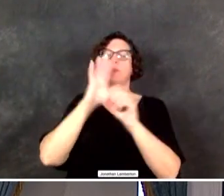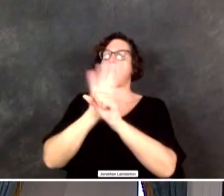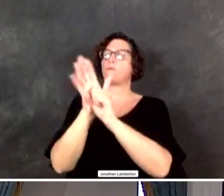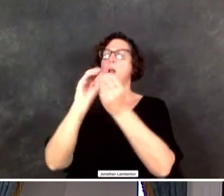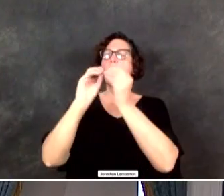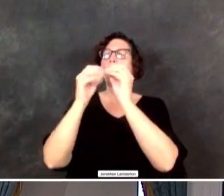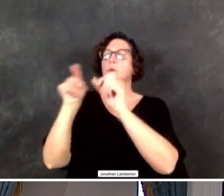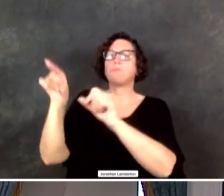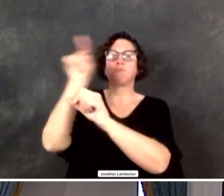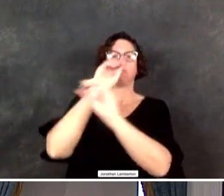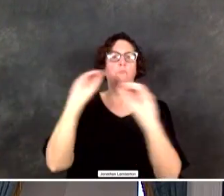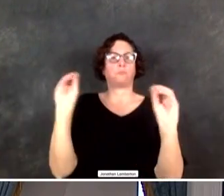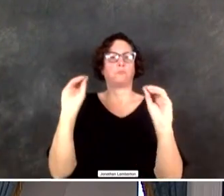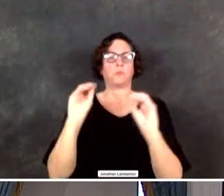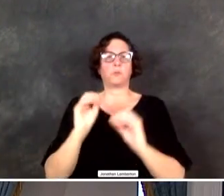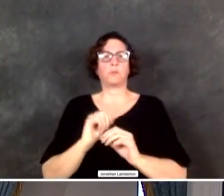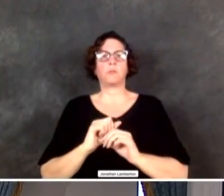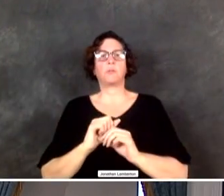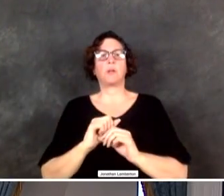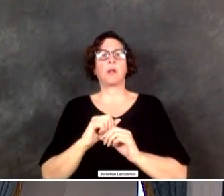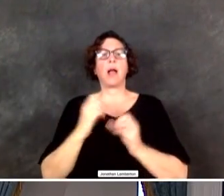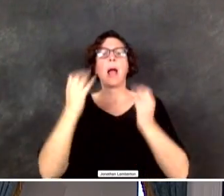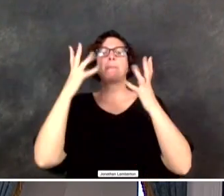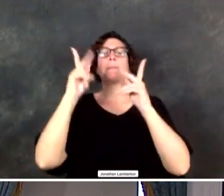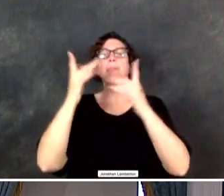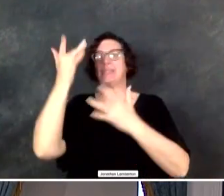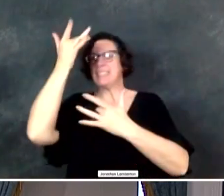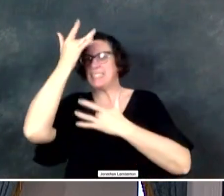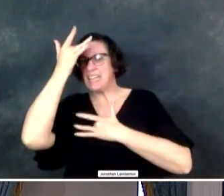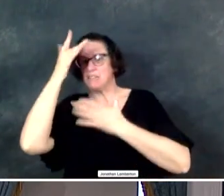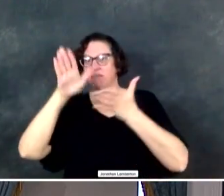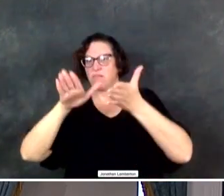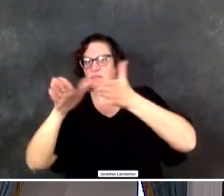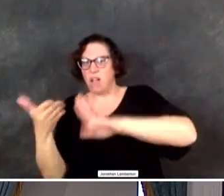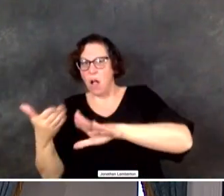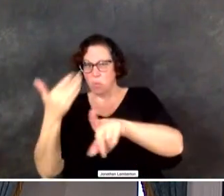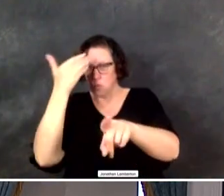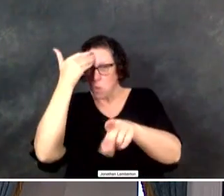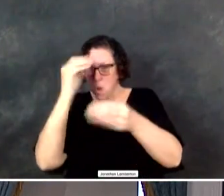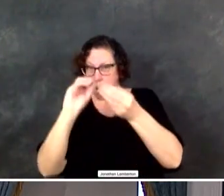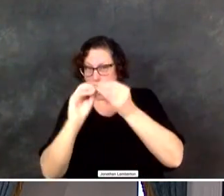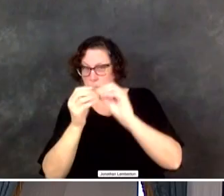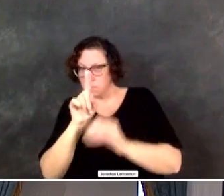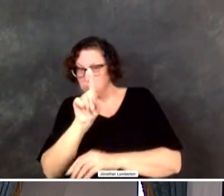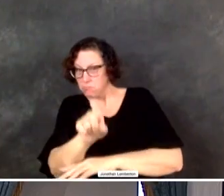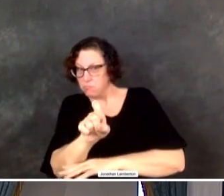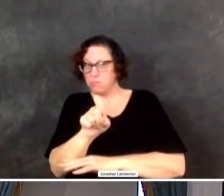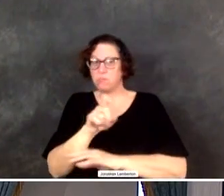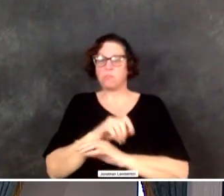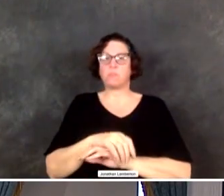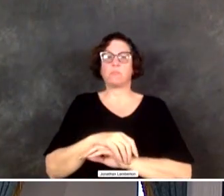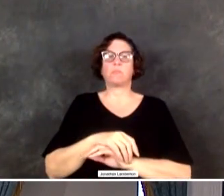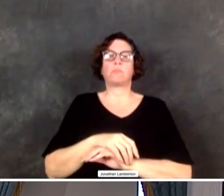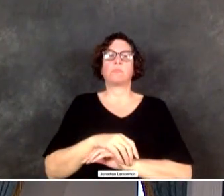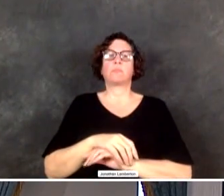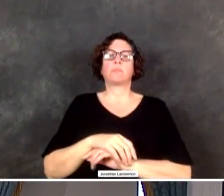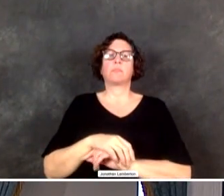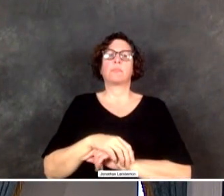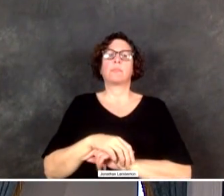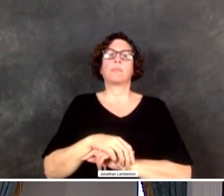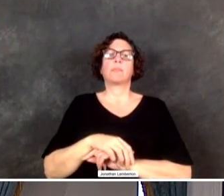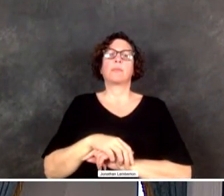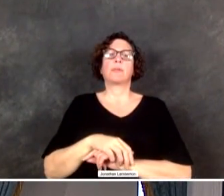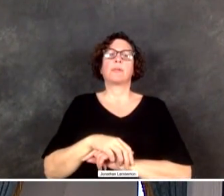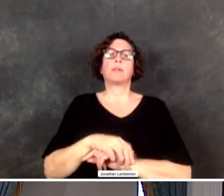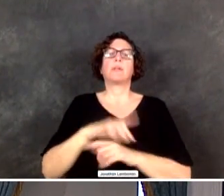difficulty getting timely information from the Cuomo administration on the number of positive cases and deaths, and that sometimes you have to wait until